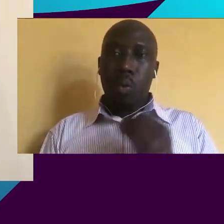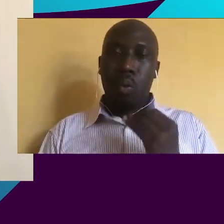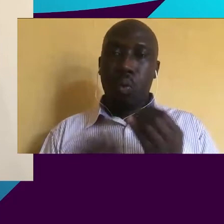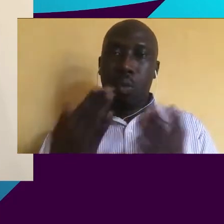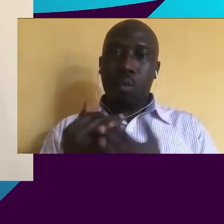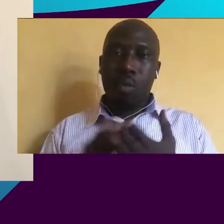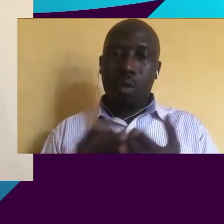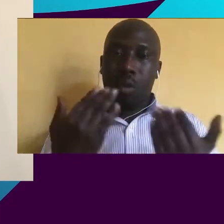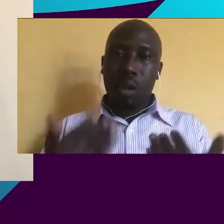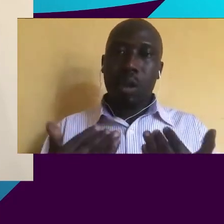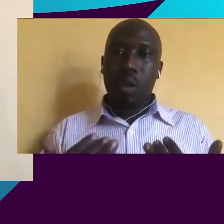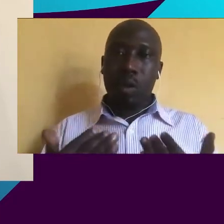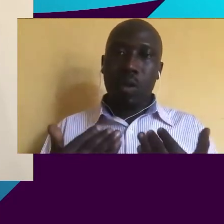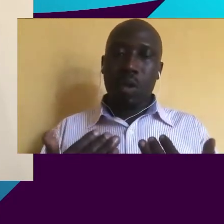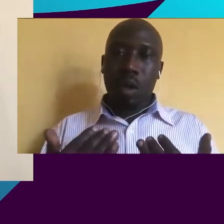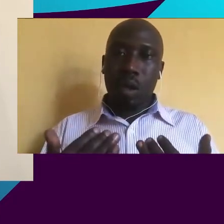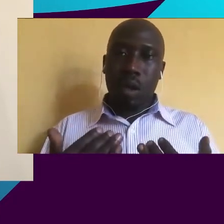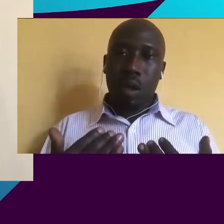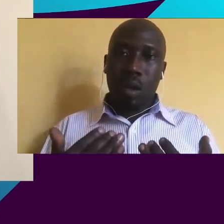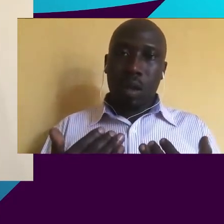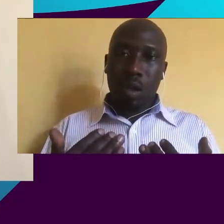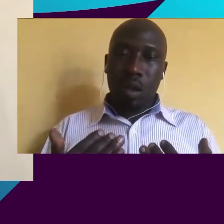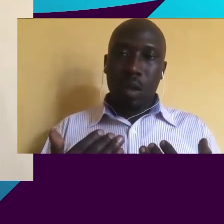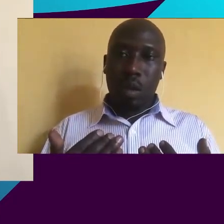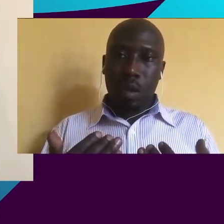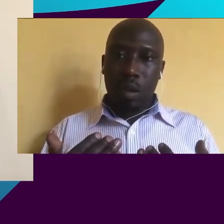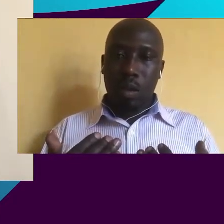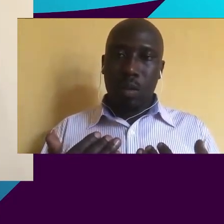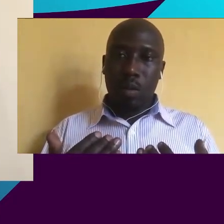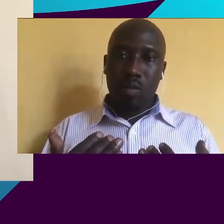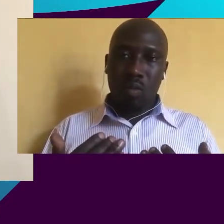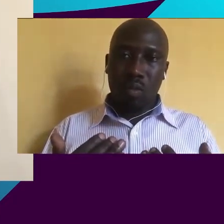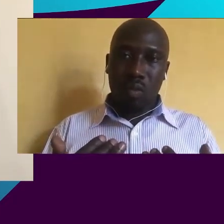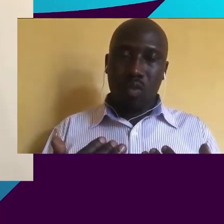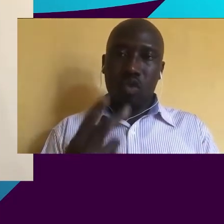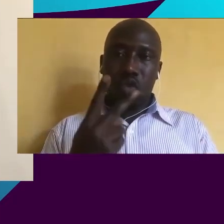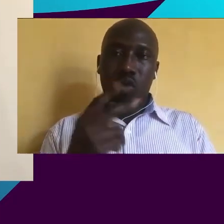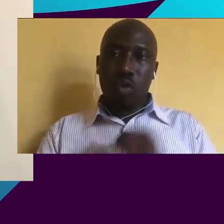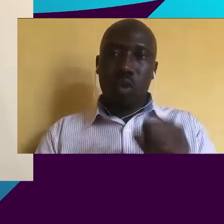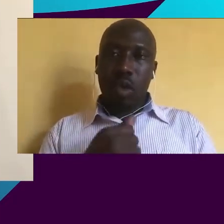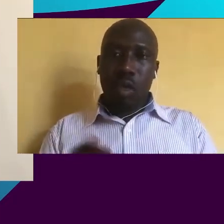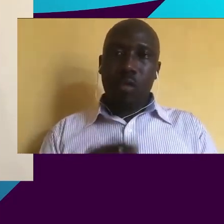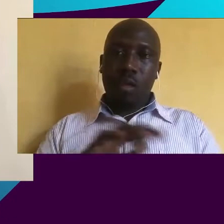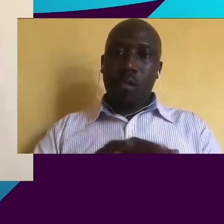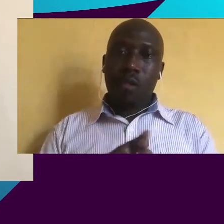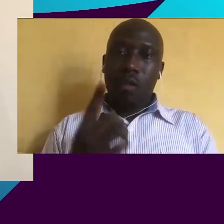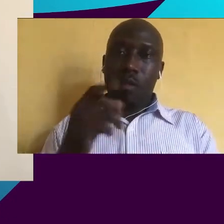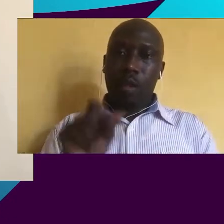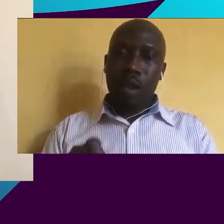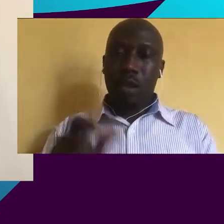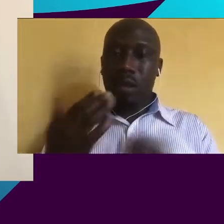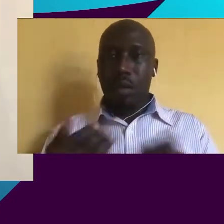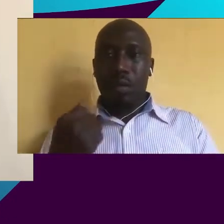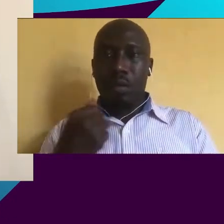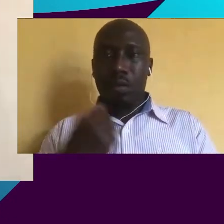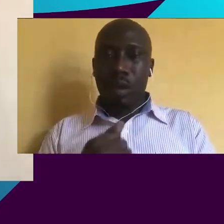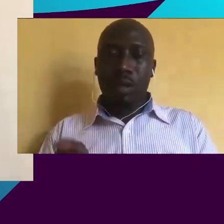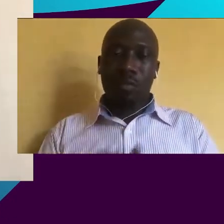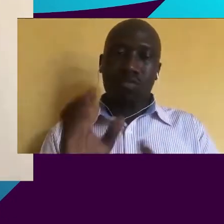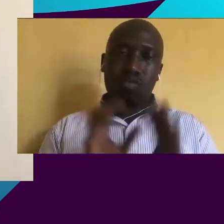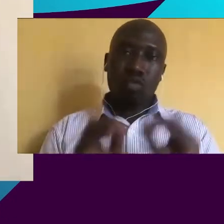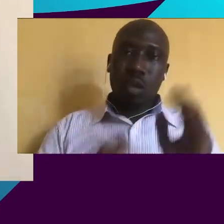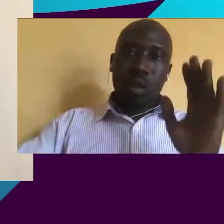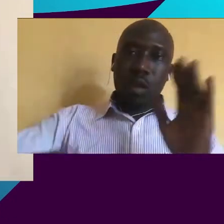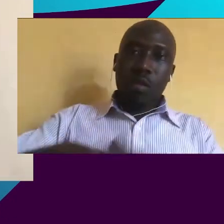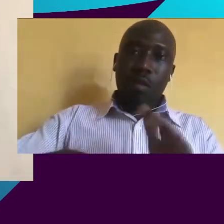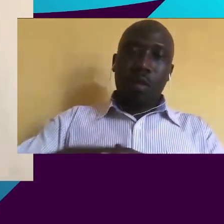it has been 2.5 years of COVID-19 and then a girl child is not at the pitch. There's a few.